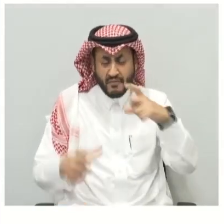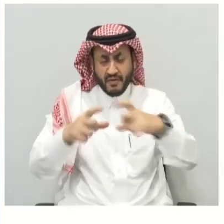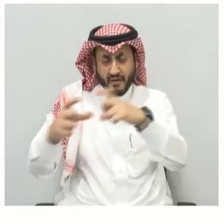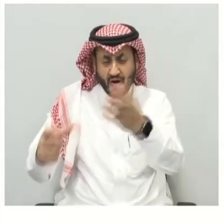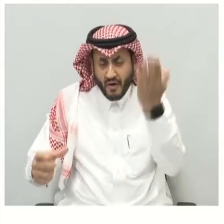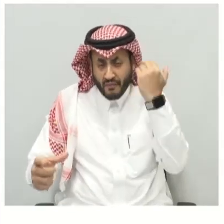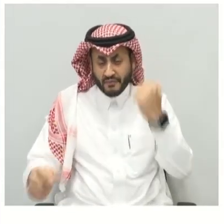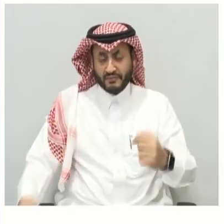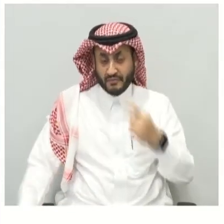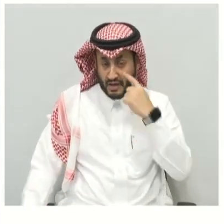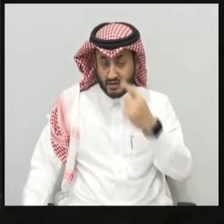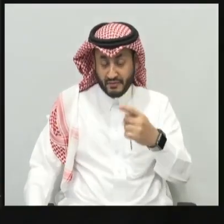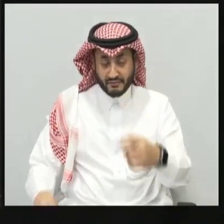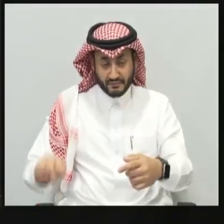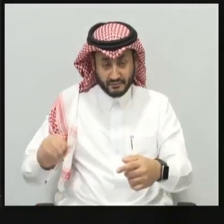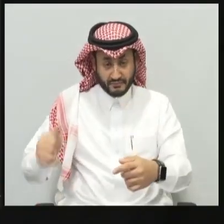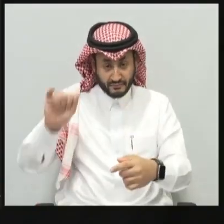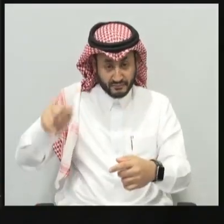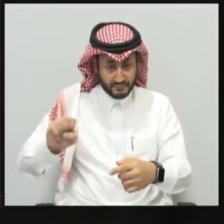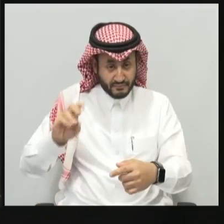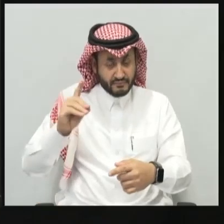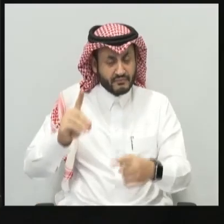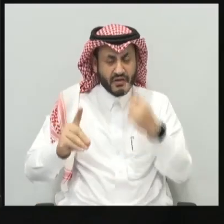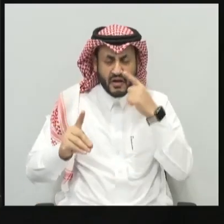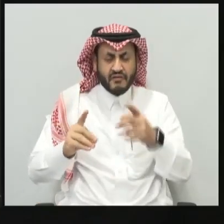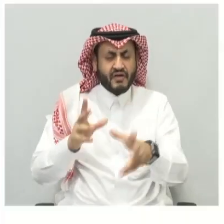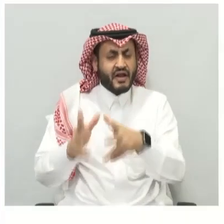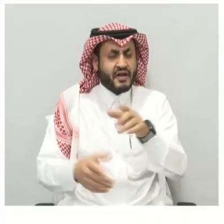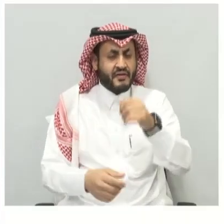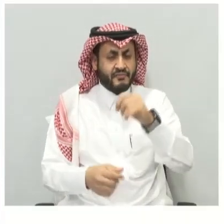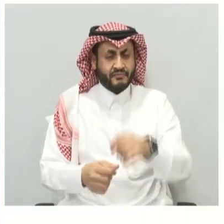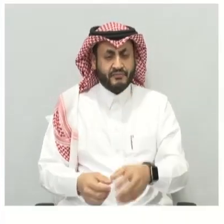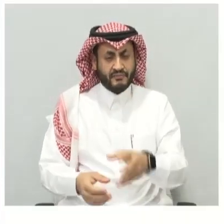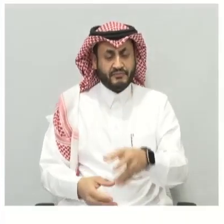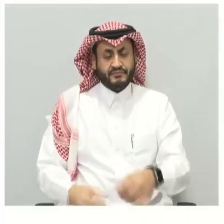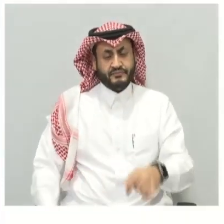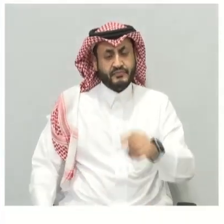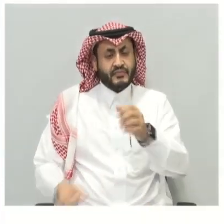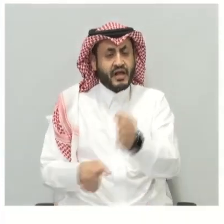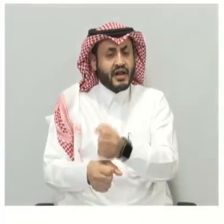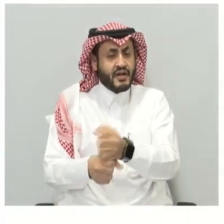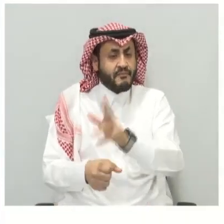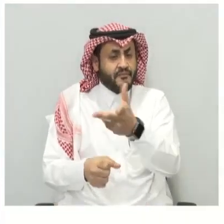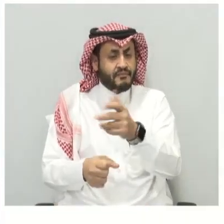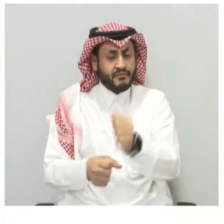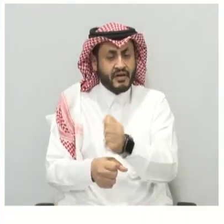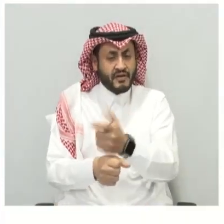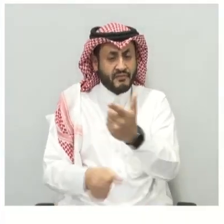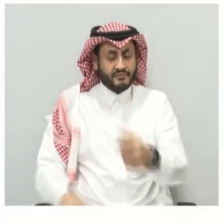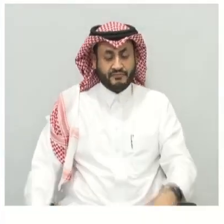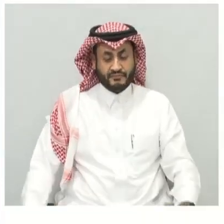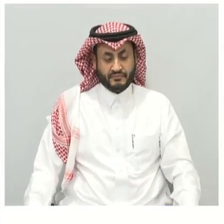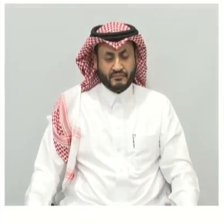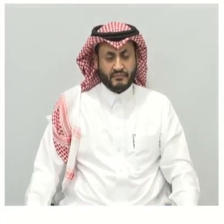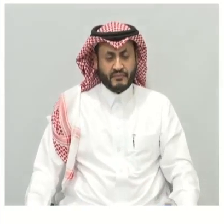example, have a look at Majid and make question like this. What does Majid do? What does Majid do? And